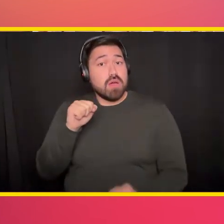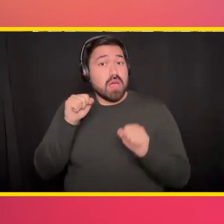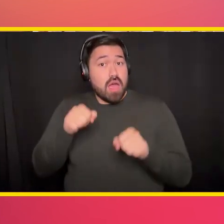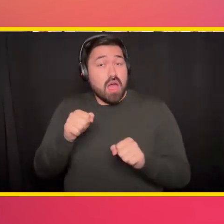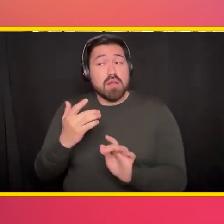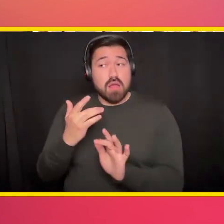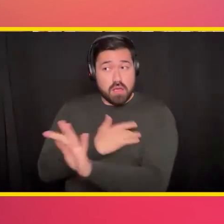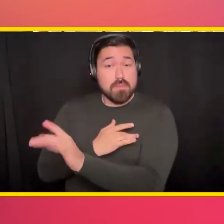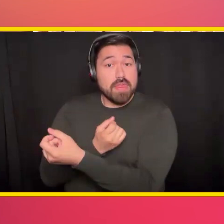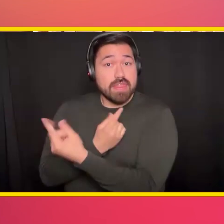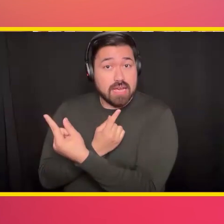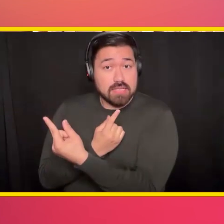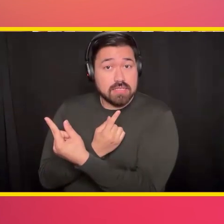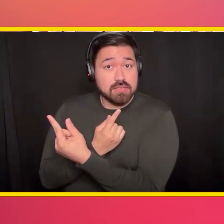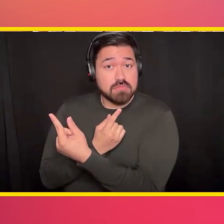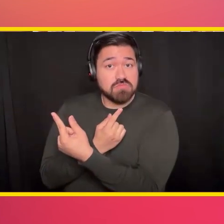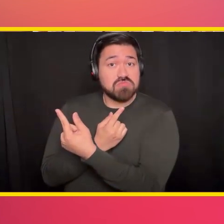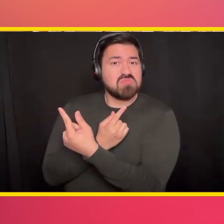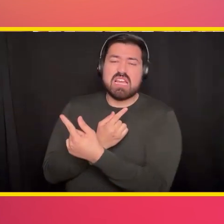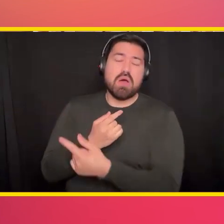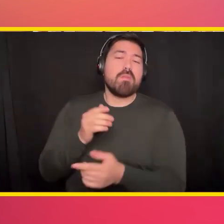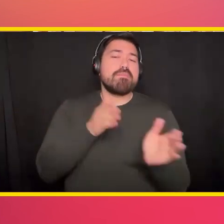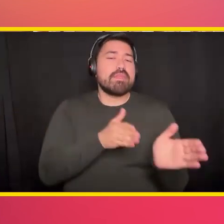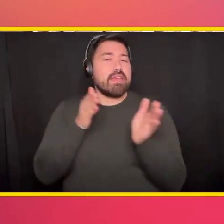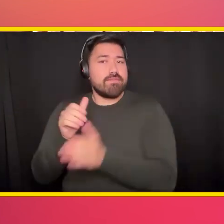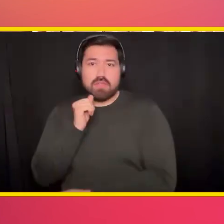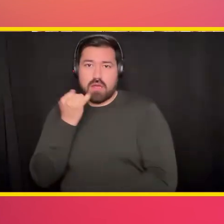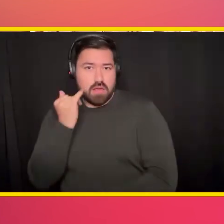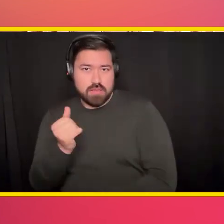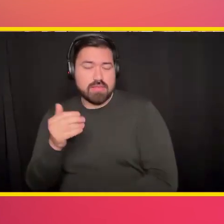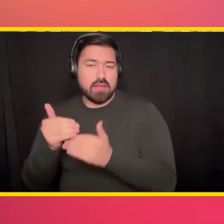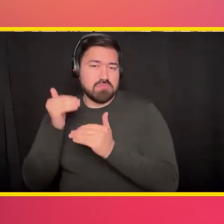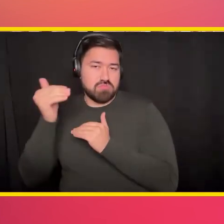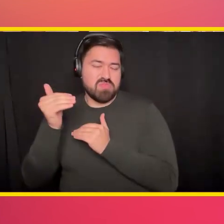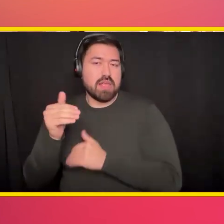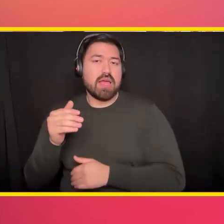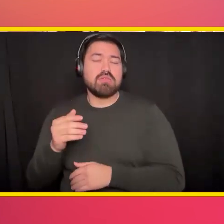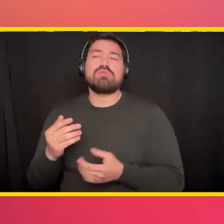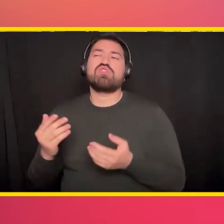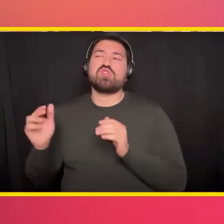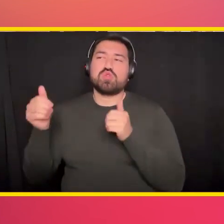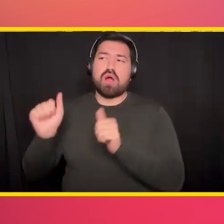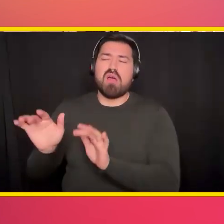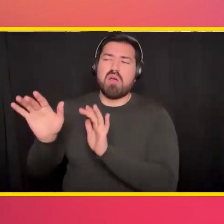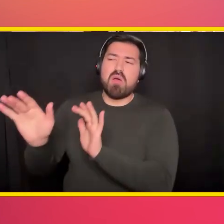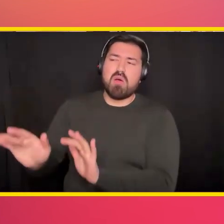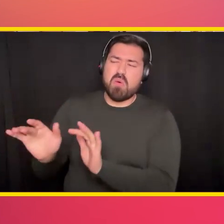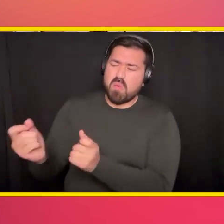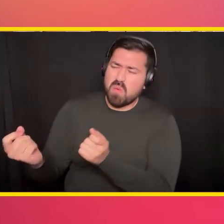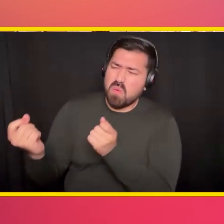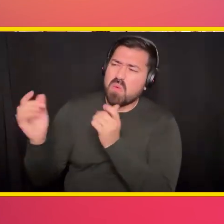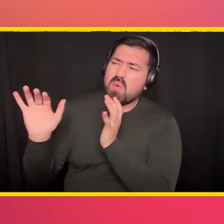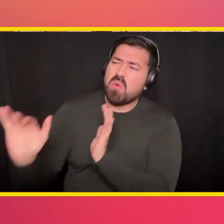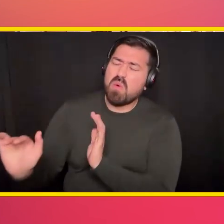empathize. If you cannot, bring compassion. Yeah. Right? Yeah. If you're able to empathize. If you cannot,